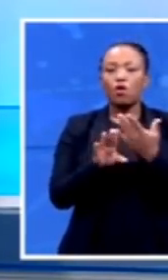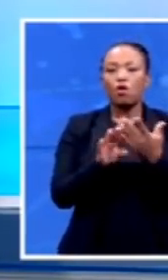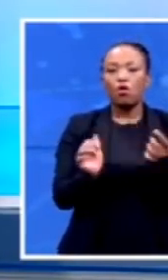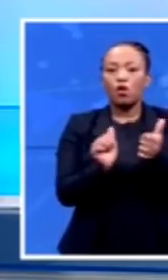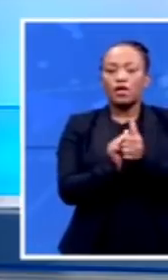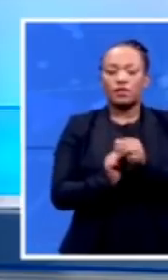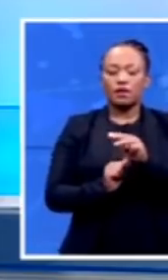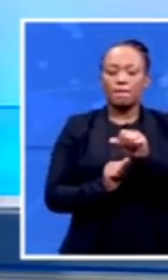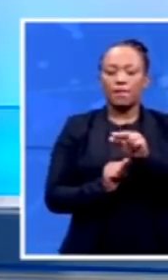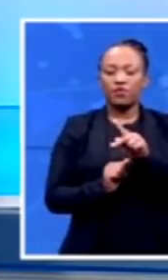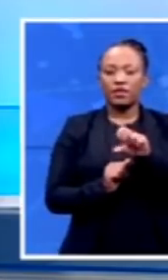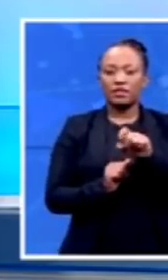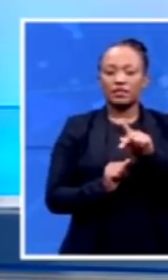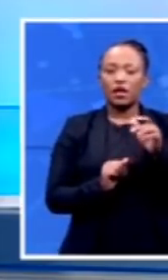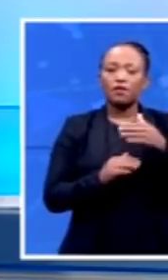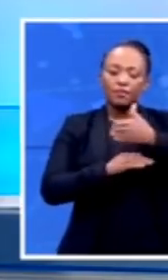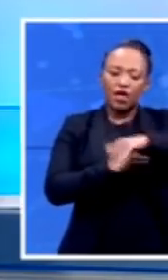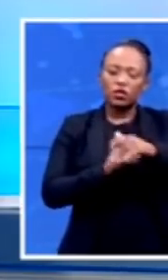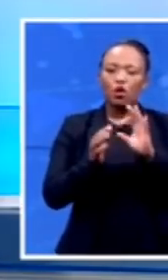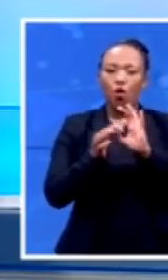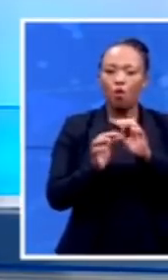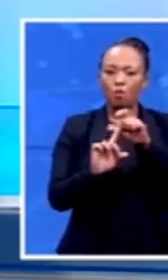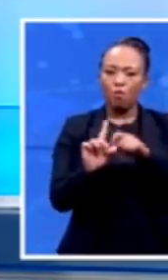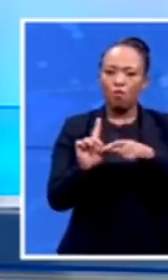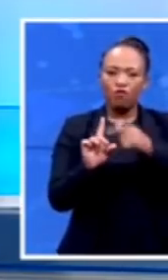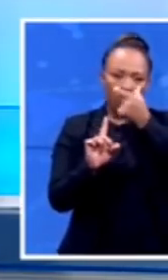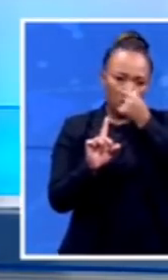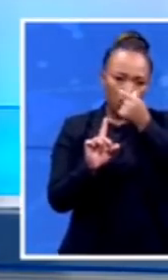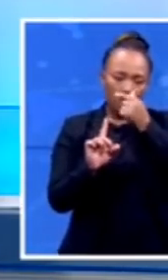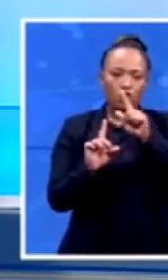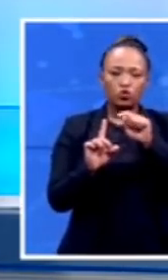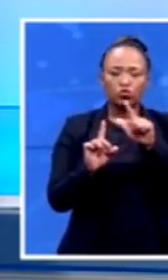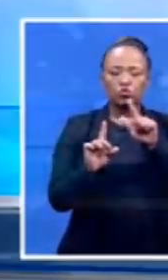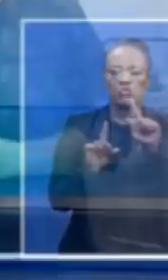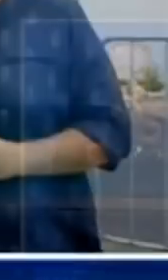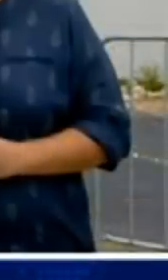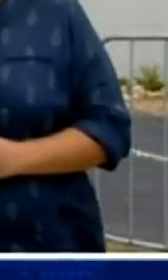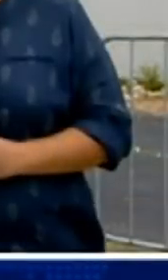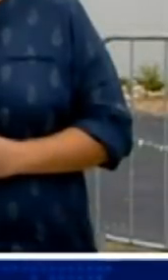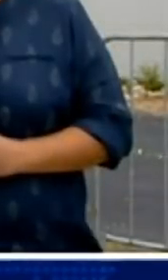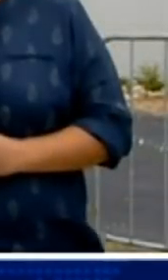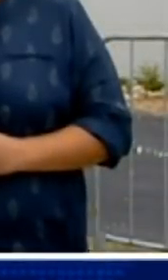Tutu Residence. There. Very good morning to you, Mariska. What have been the activities taking place at the house?